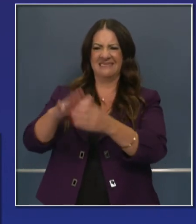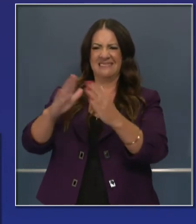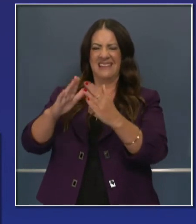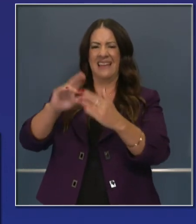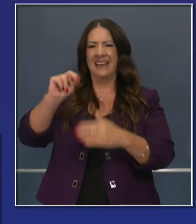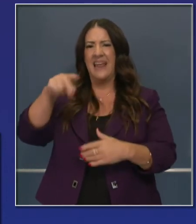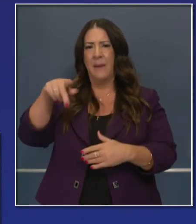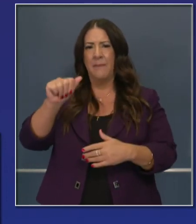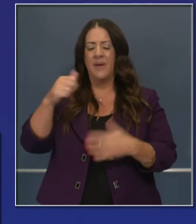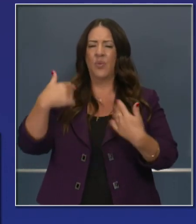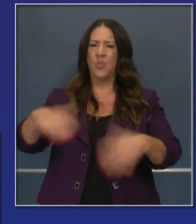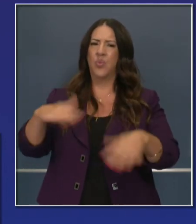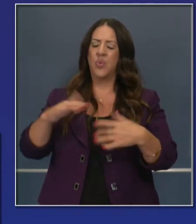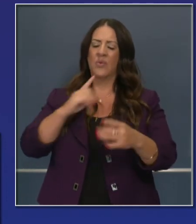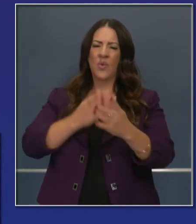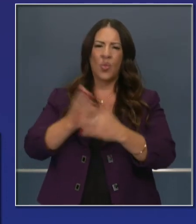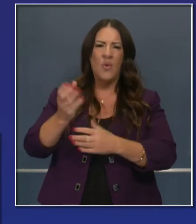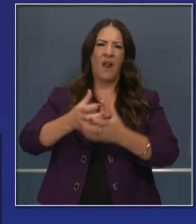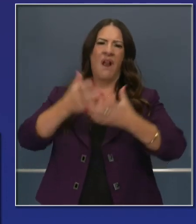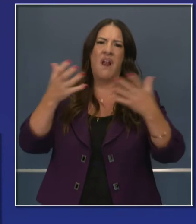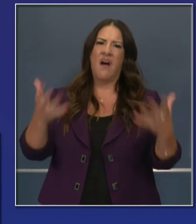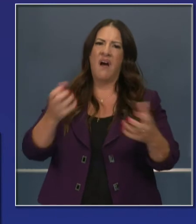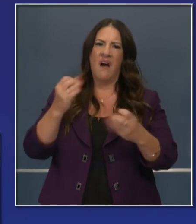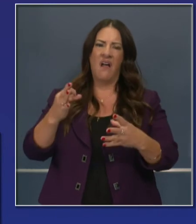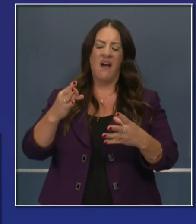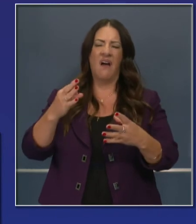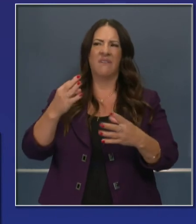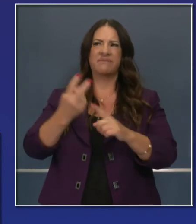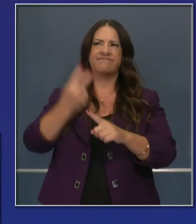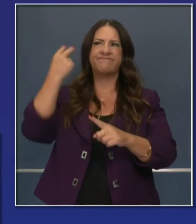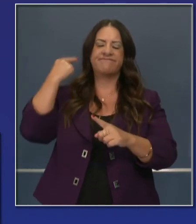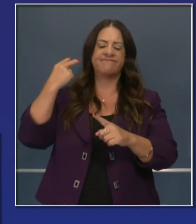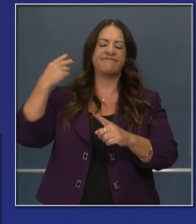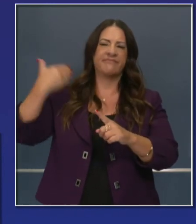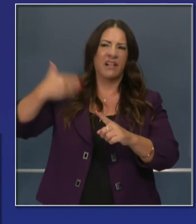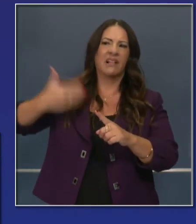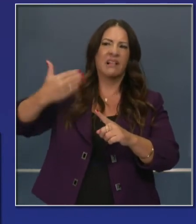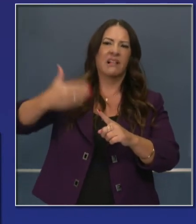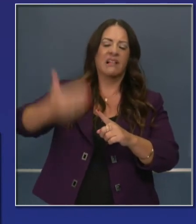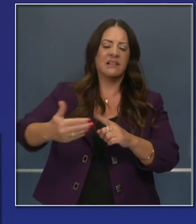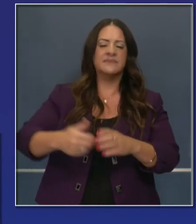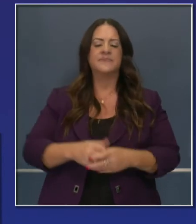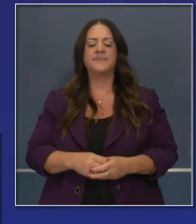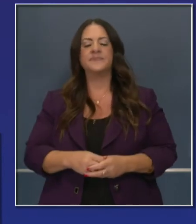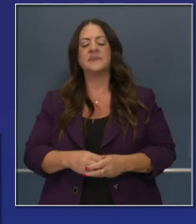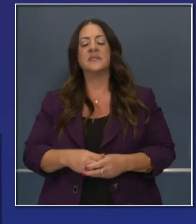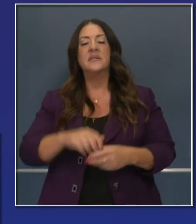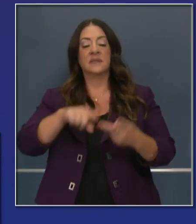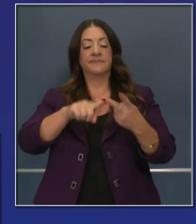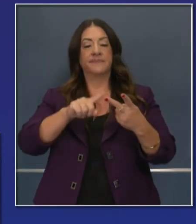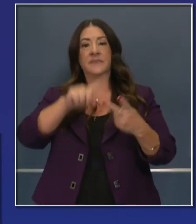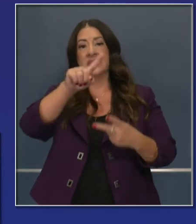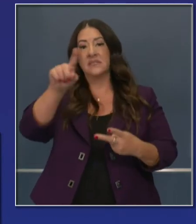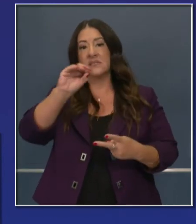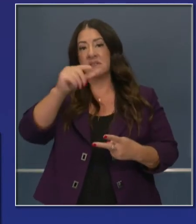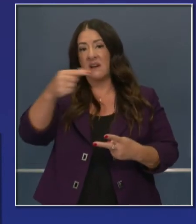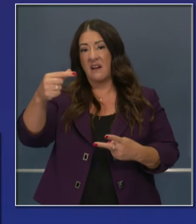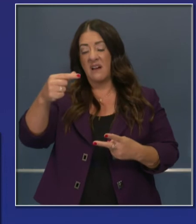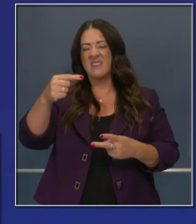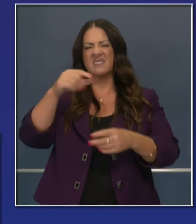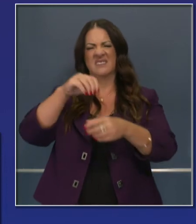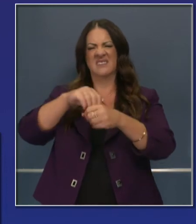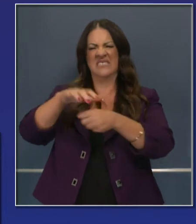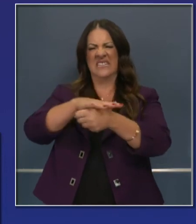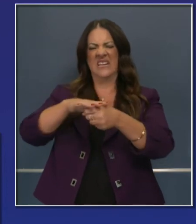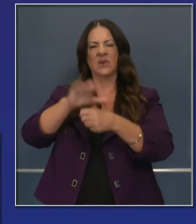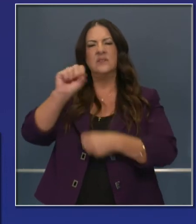over again over the course of the last number of years. The Zog Fire up in Shasta County, also familiar